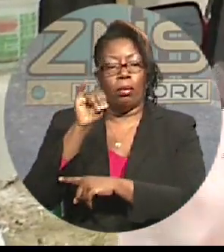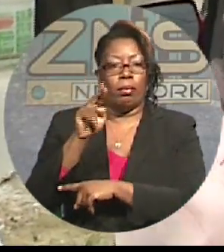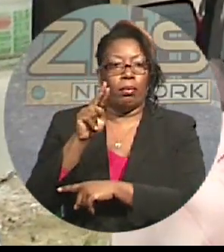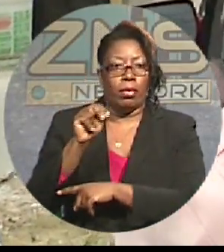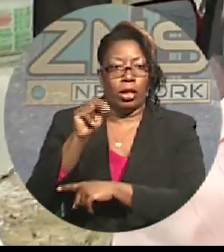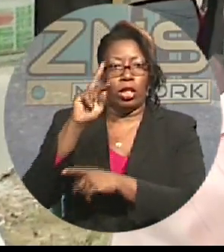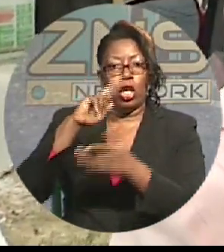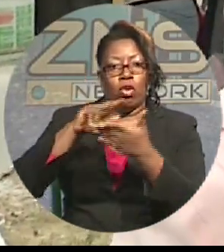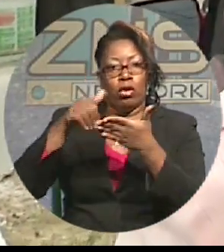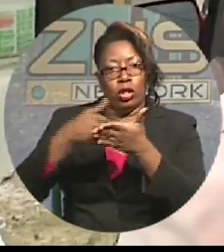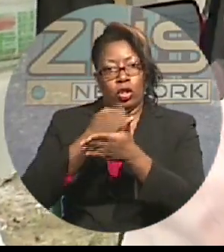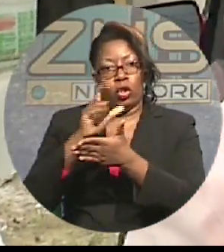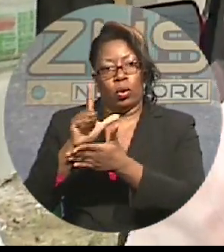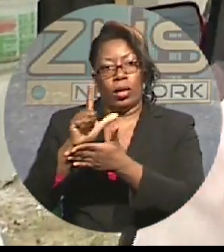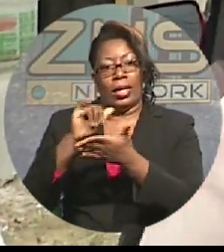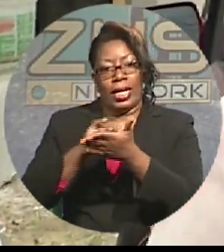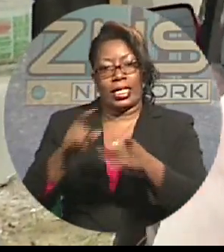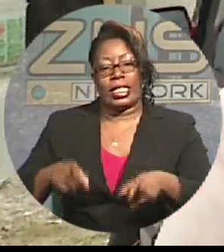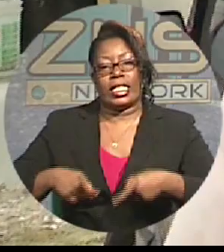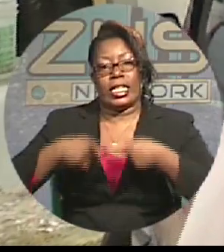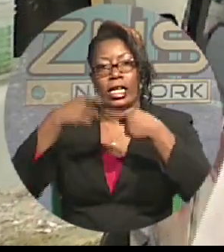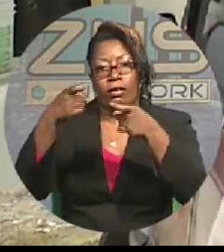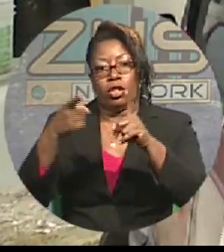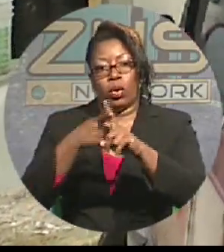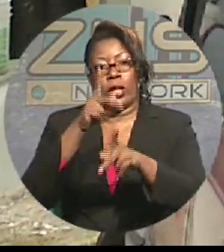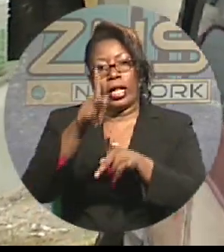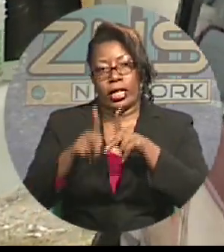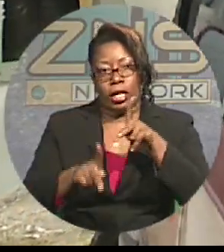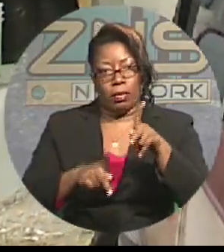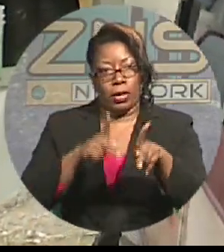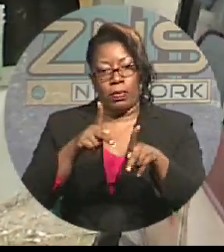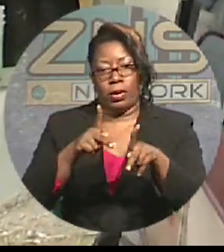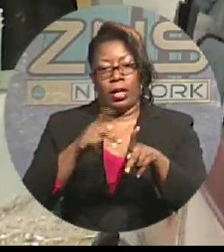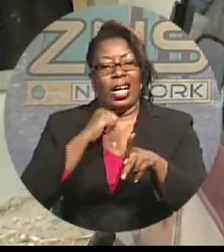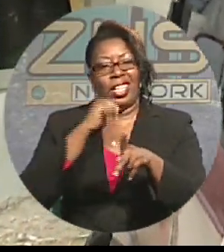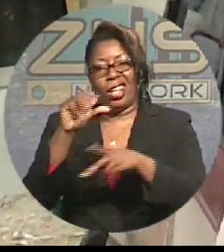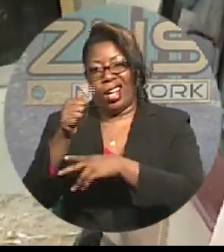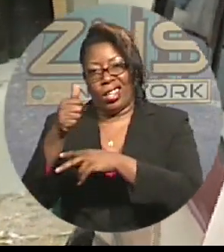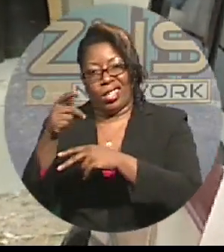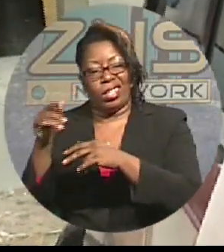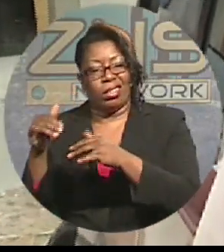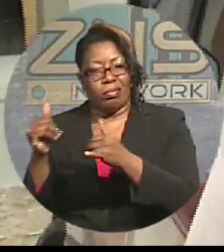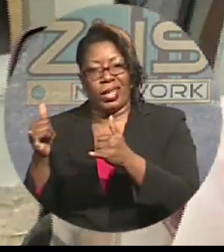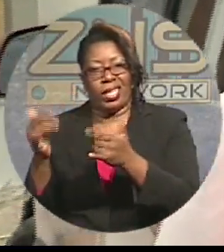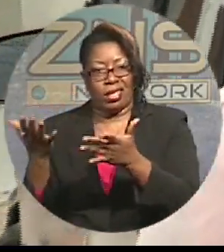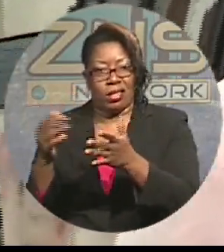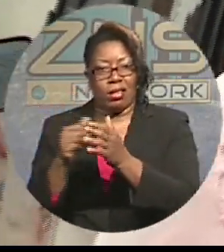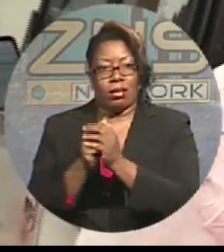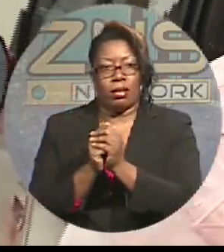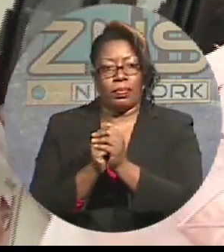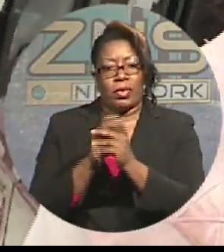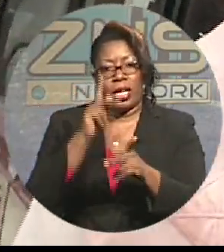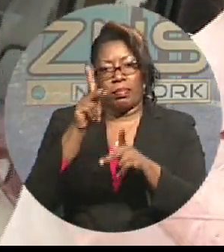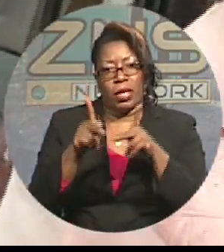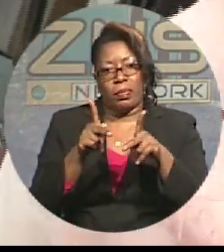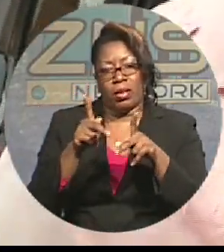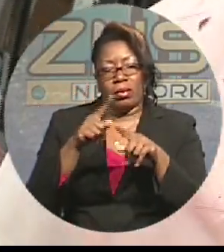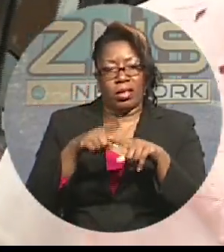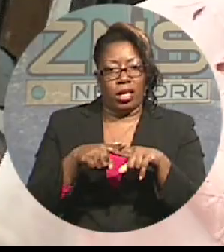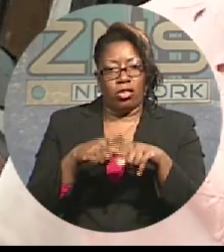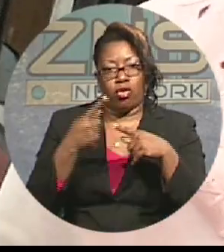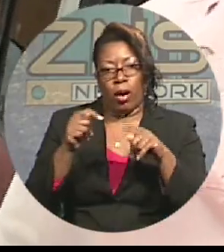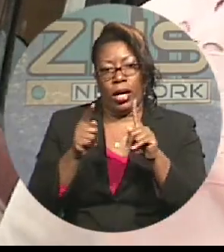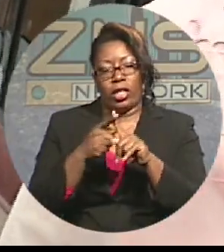the people and not in another direction, because people tend to try to put a